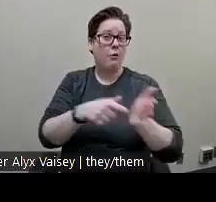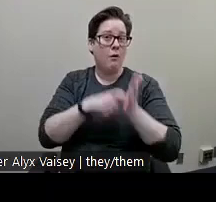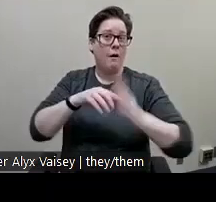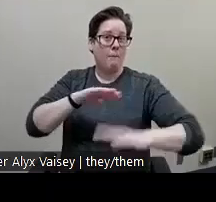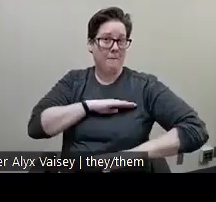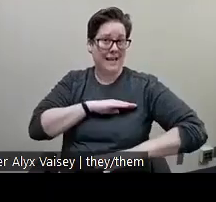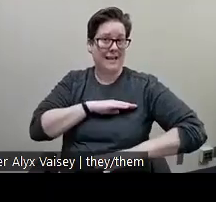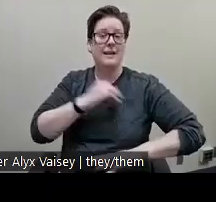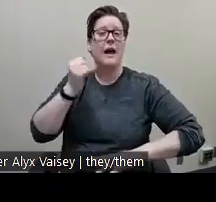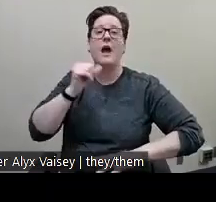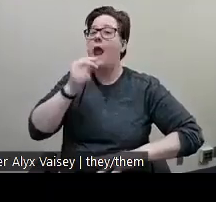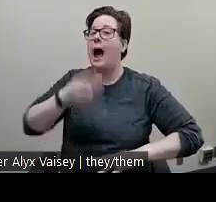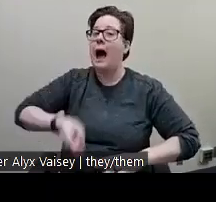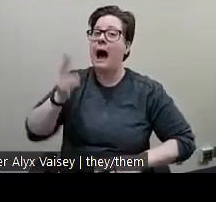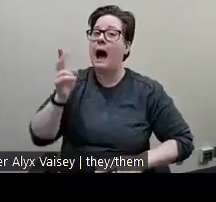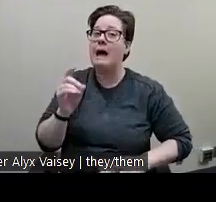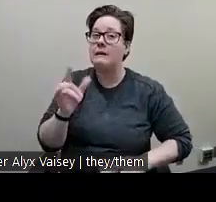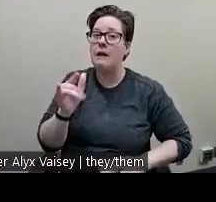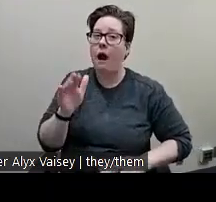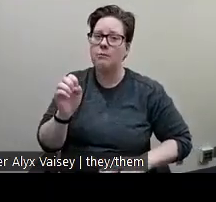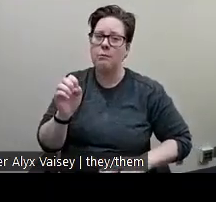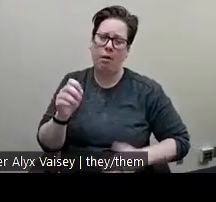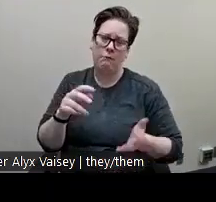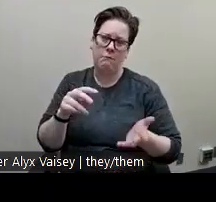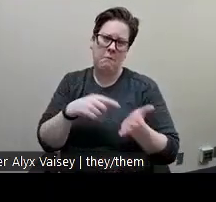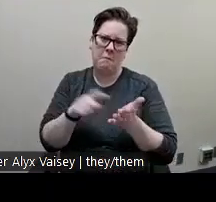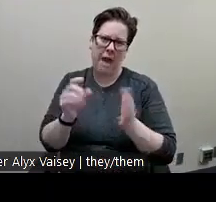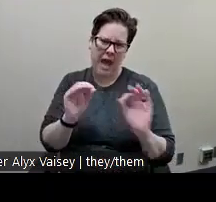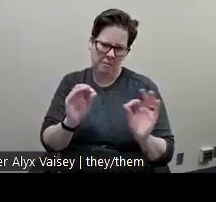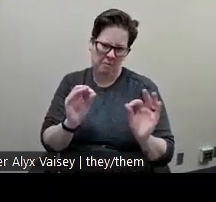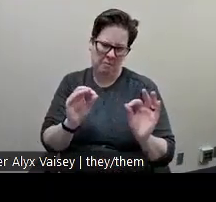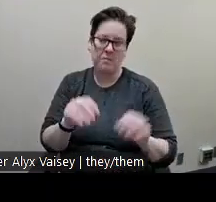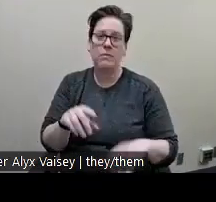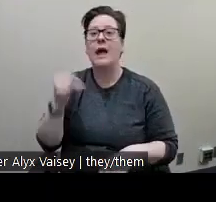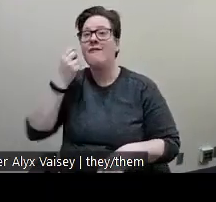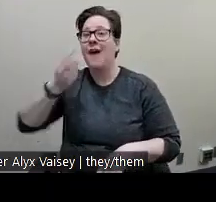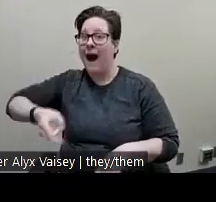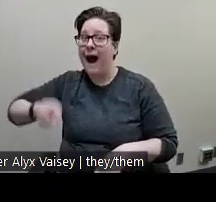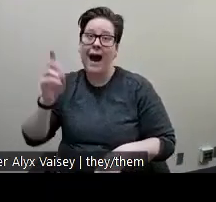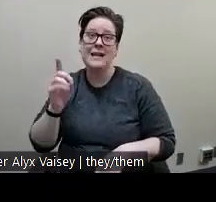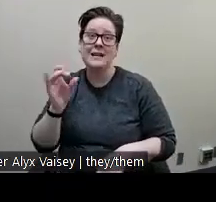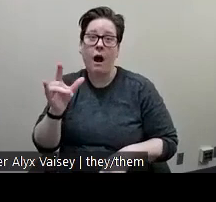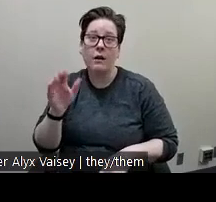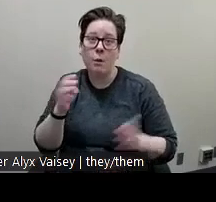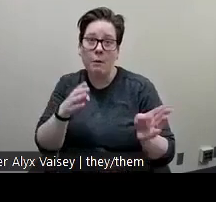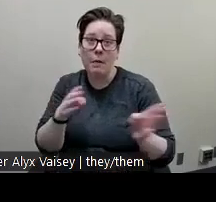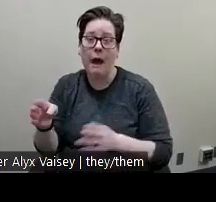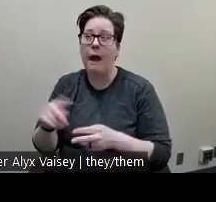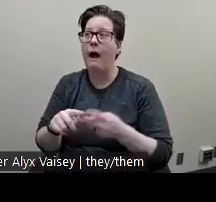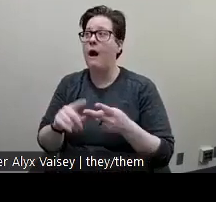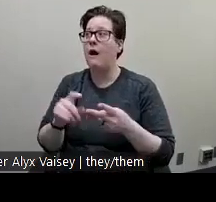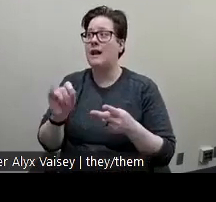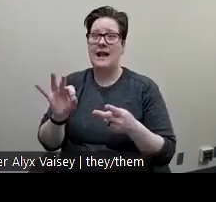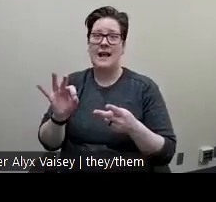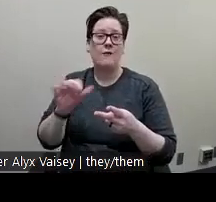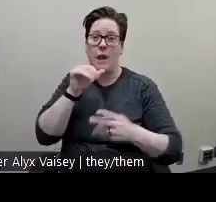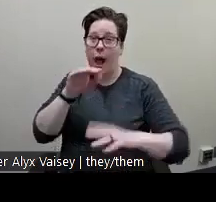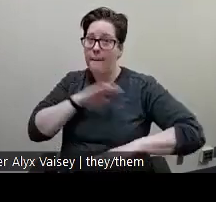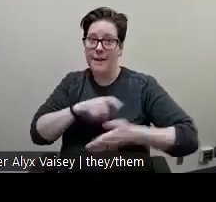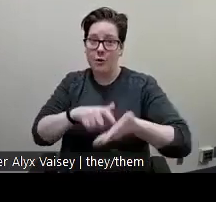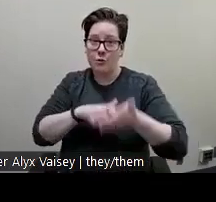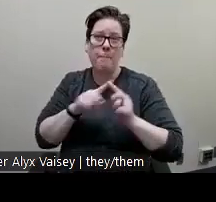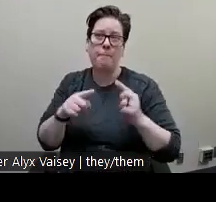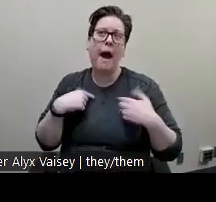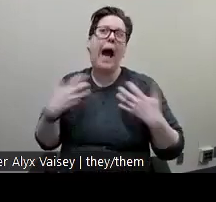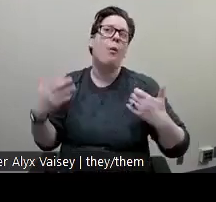have a high deductible plan. But for those with high deductible plans or people who have who don't meet criteria but just